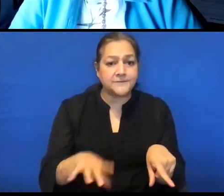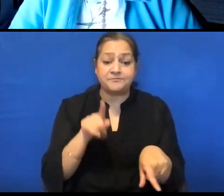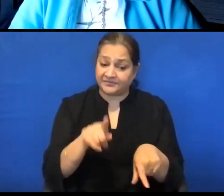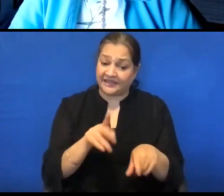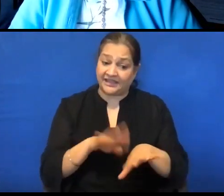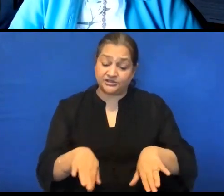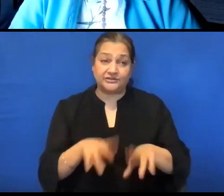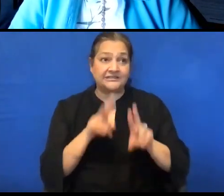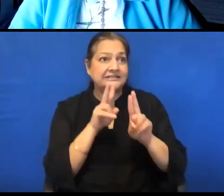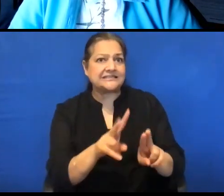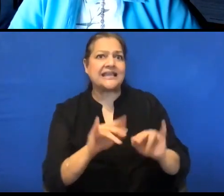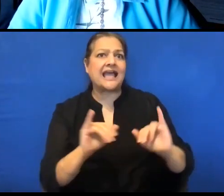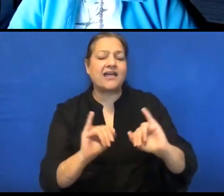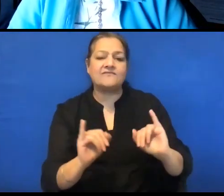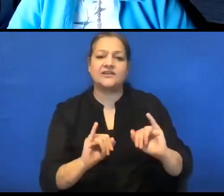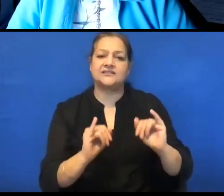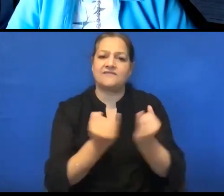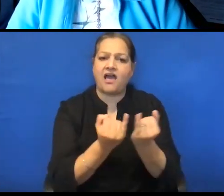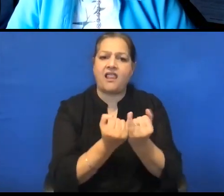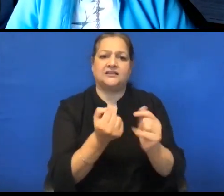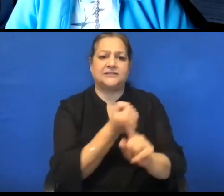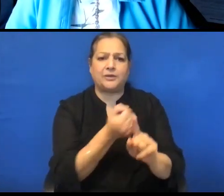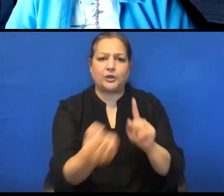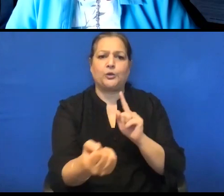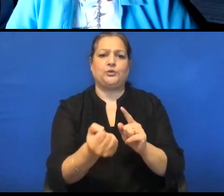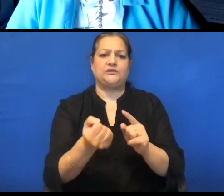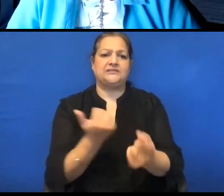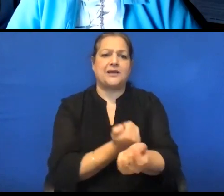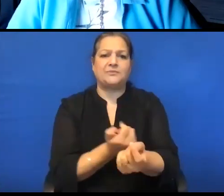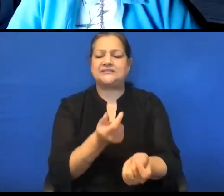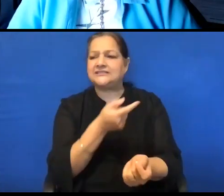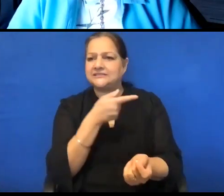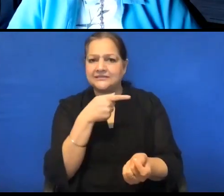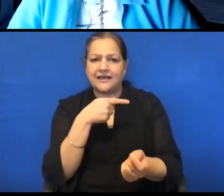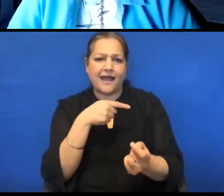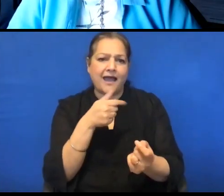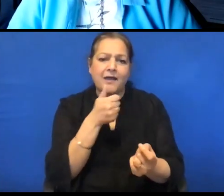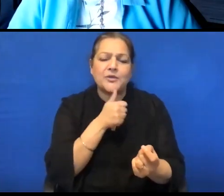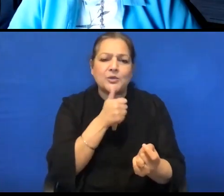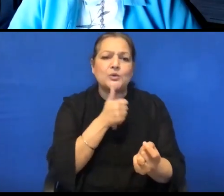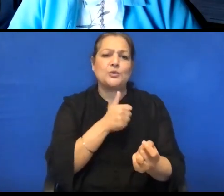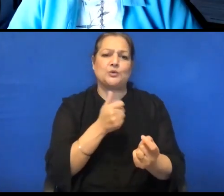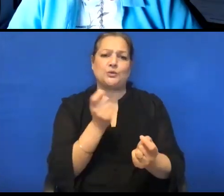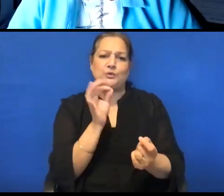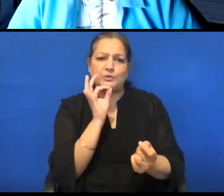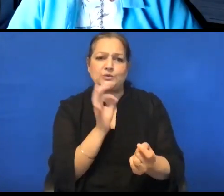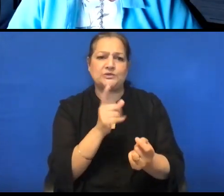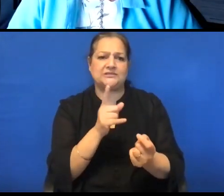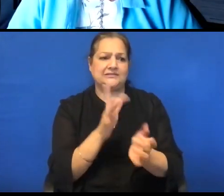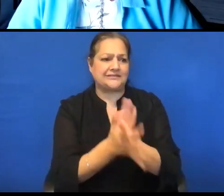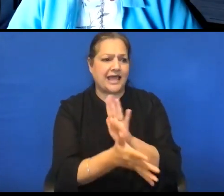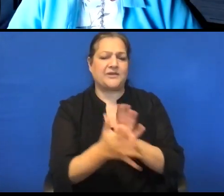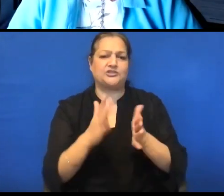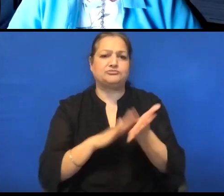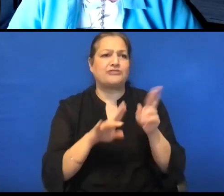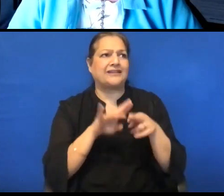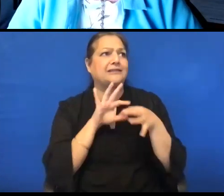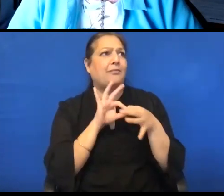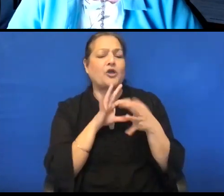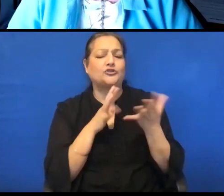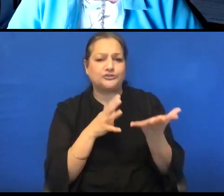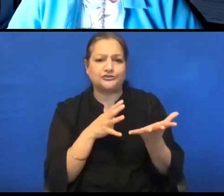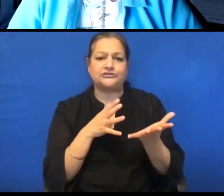growing up in a household where substance abuse and mental health problems damage the parental bond. We've got to think of those children, from young carers missing